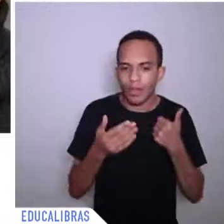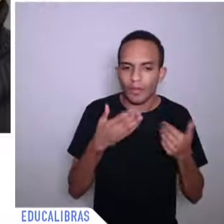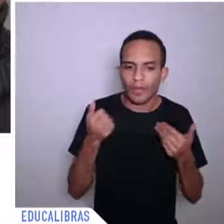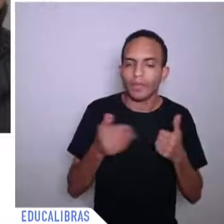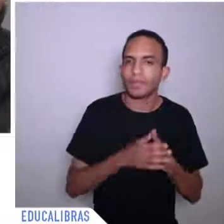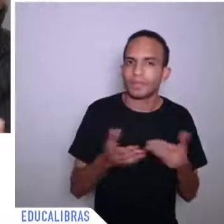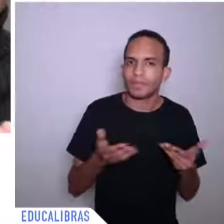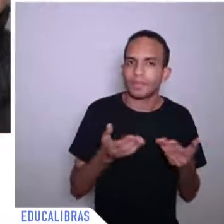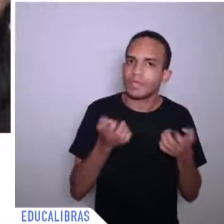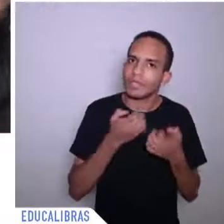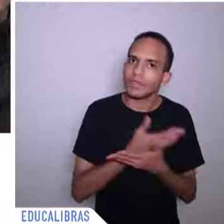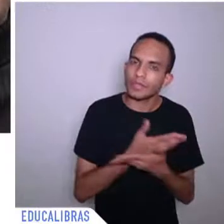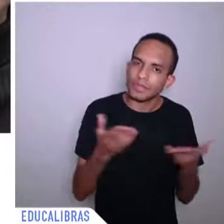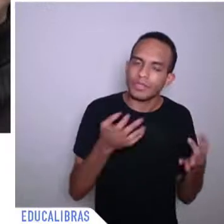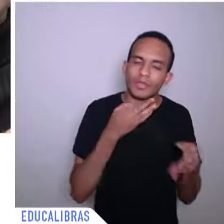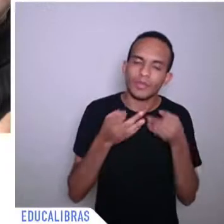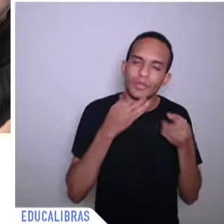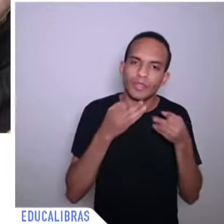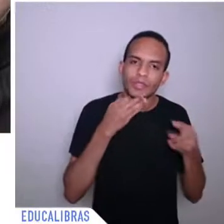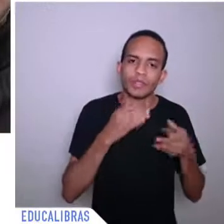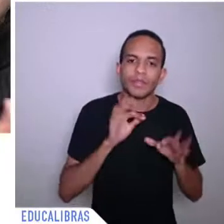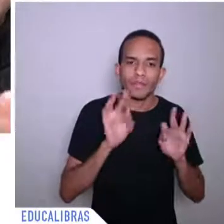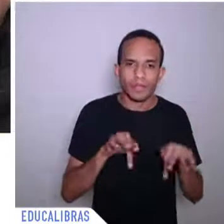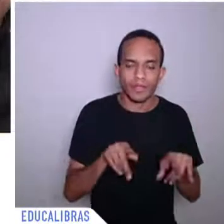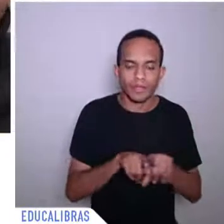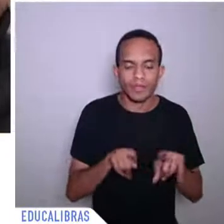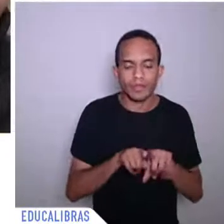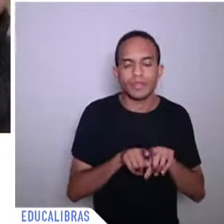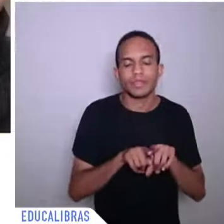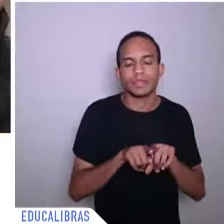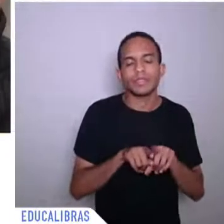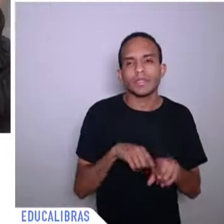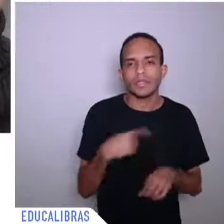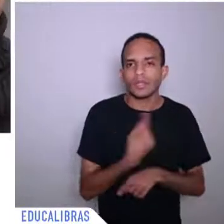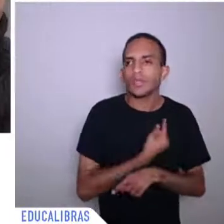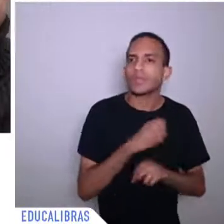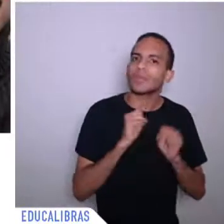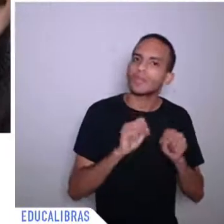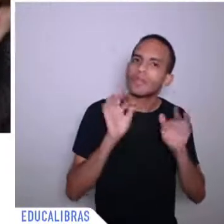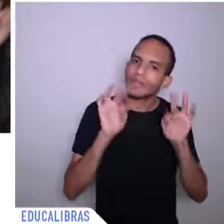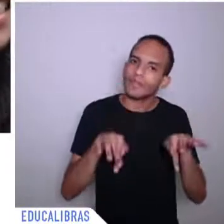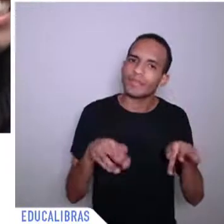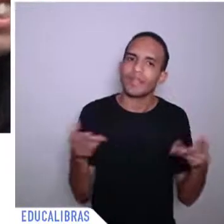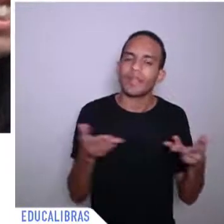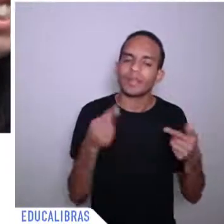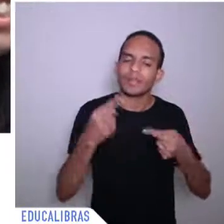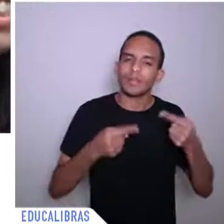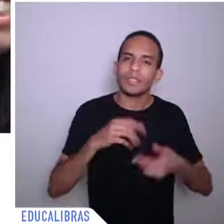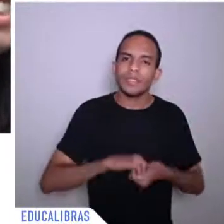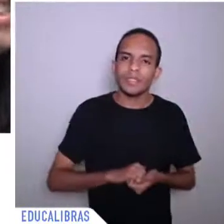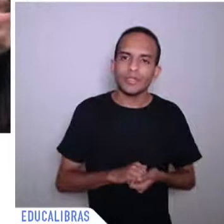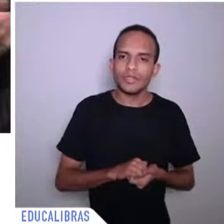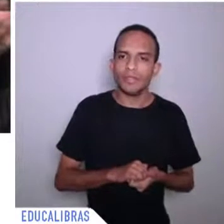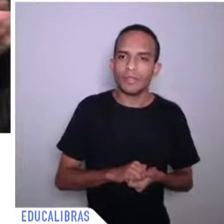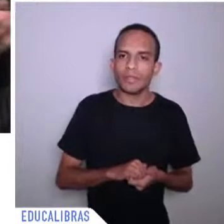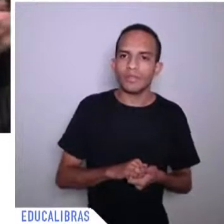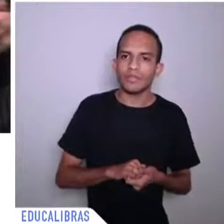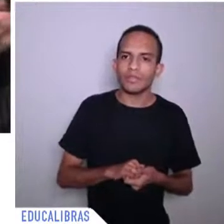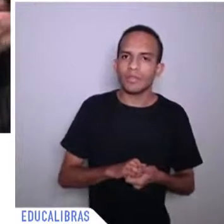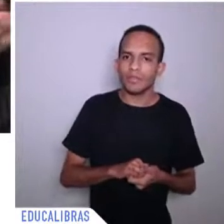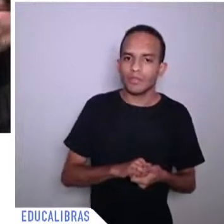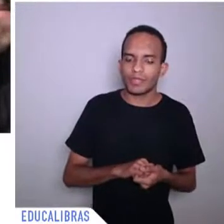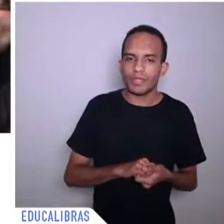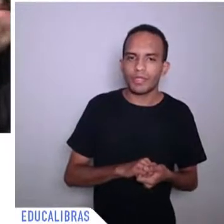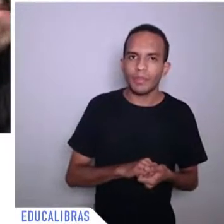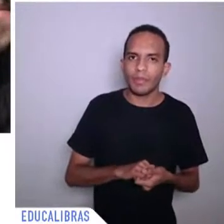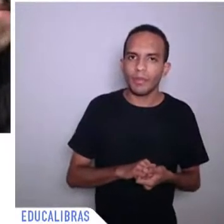policy in this improvement. I'd like you to talk about these themes so that we can